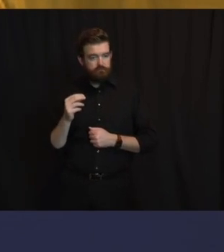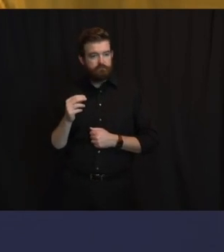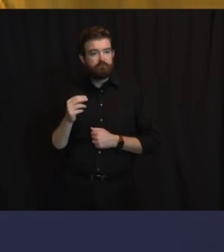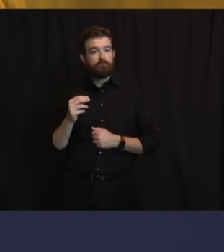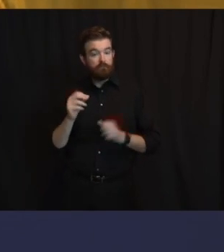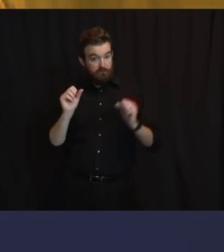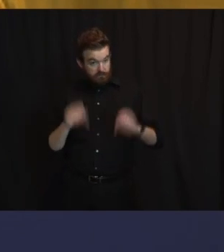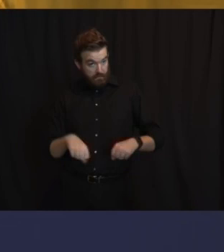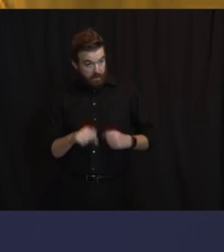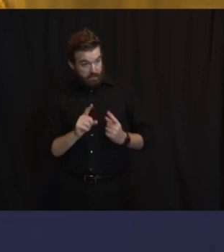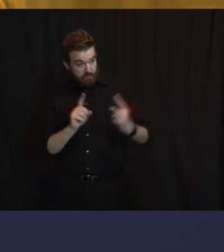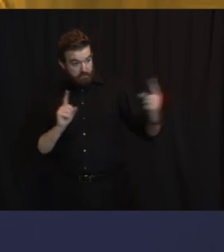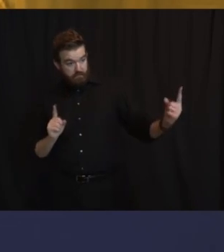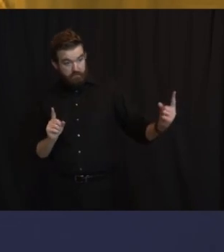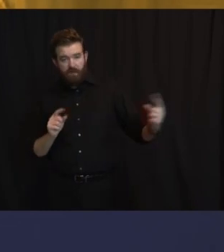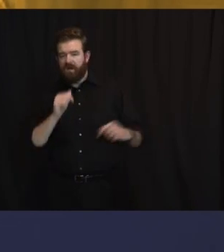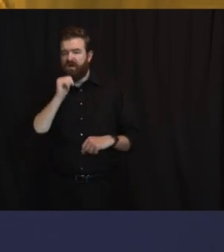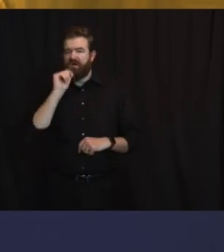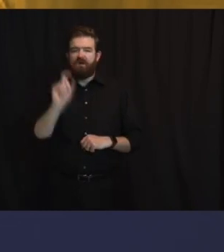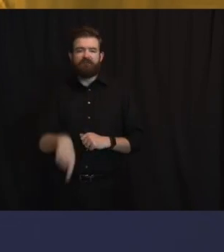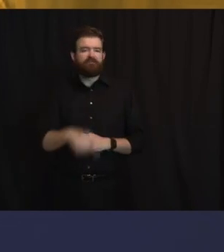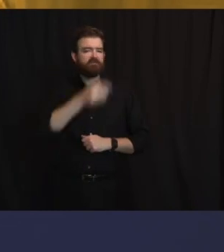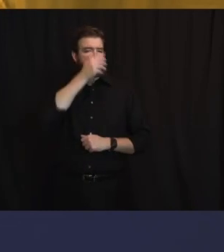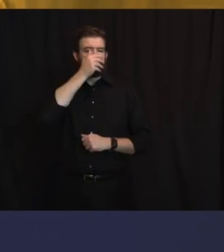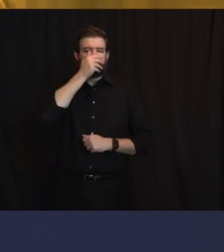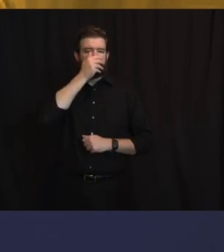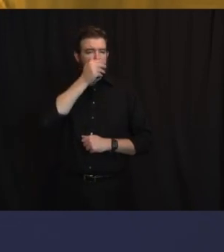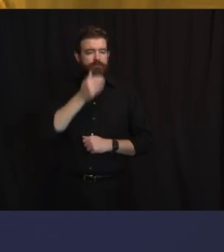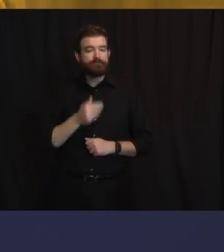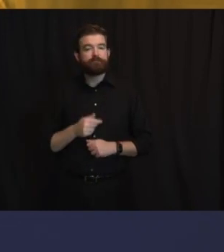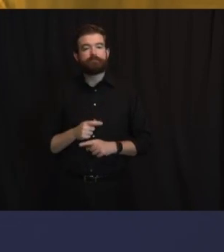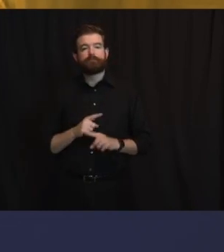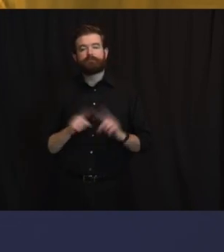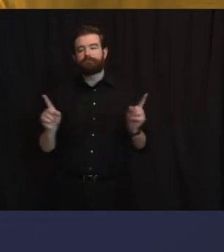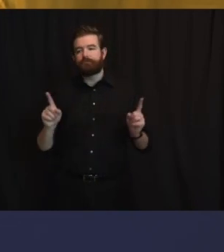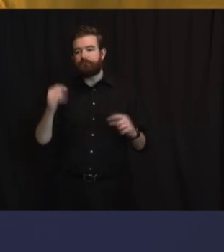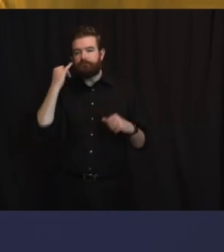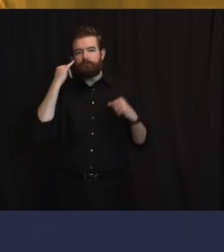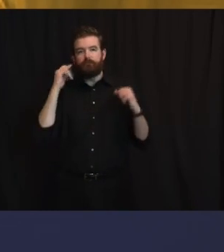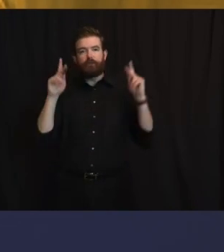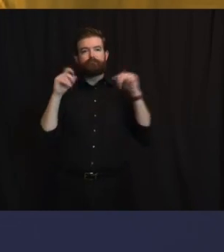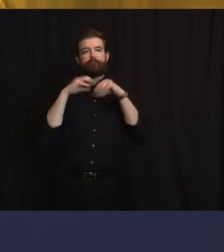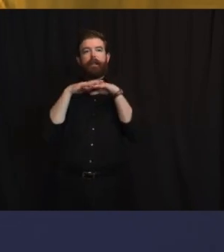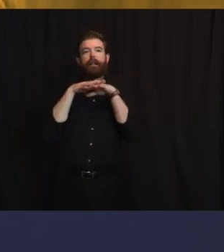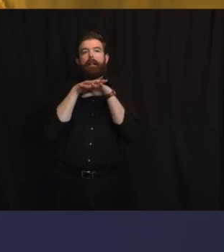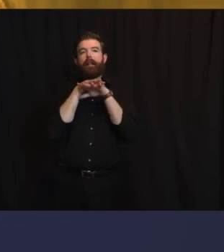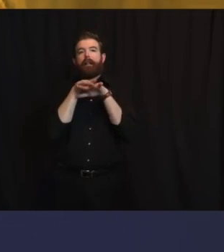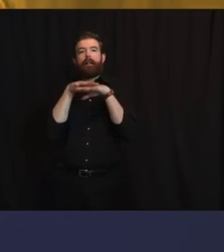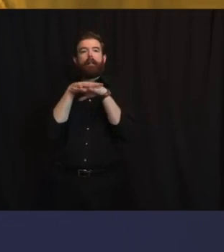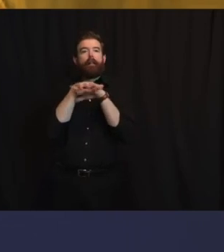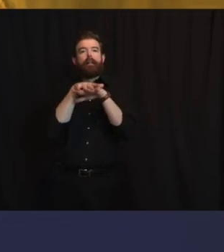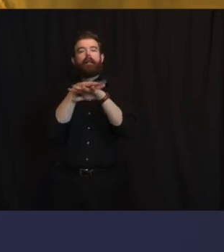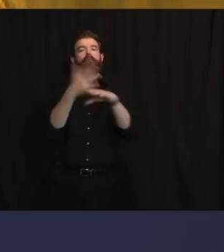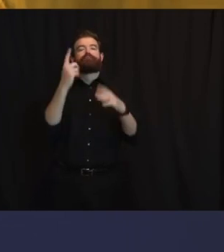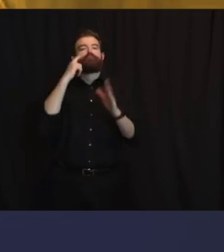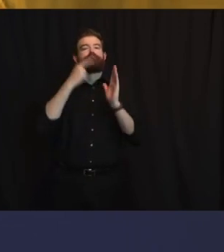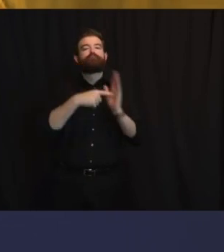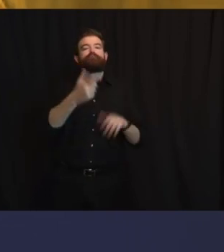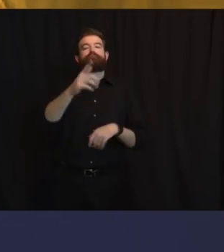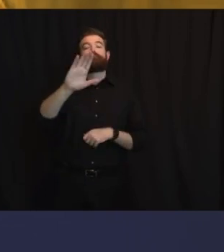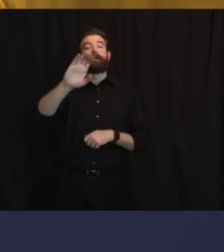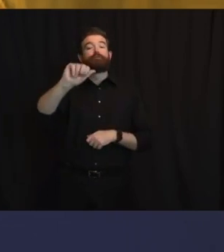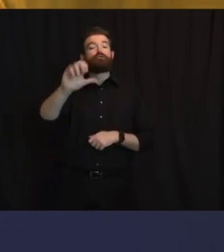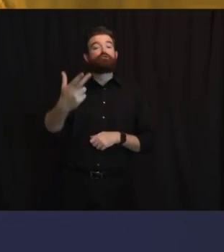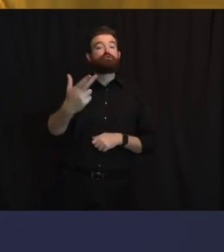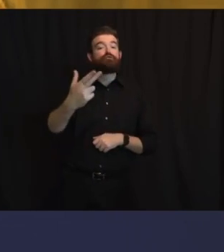to wear a mask. But if you can't, if you're on a crowded boardwalk, if you're in a park, if you're someplace where you're on top of each other, outside